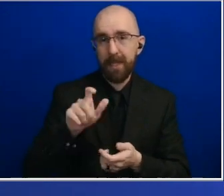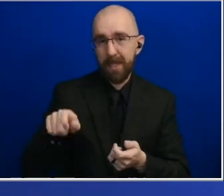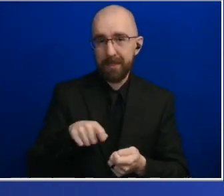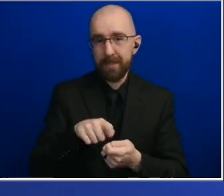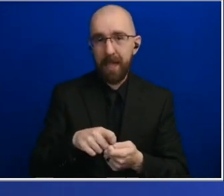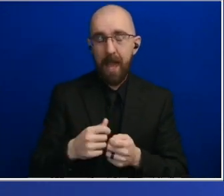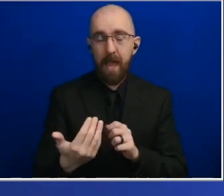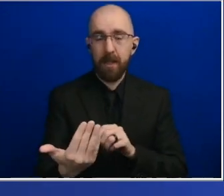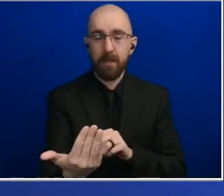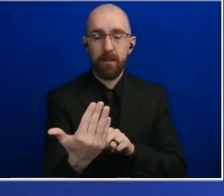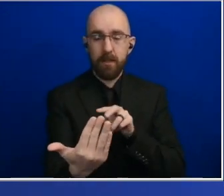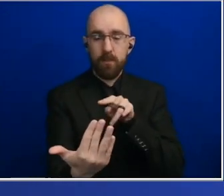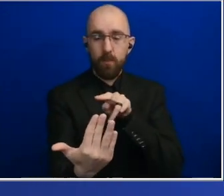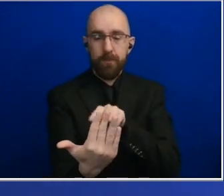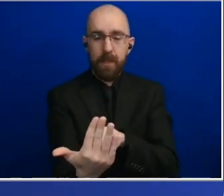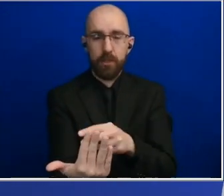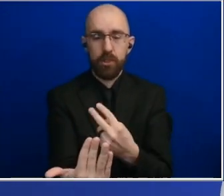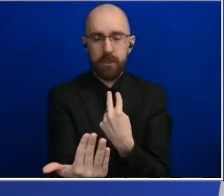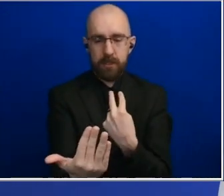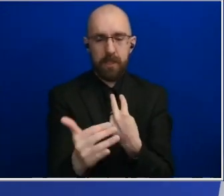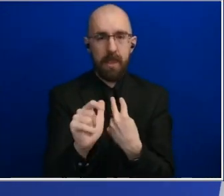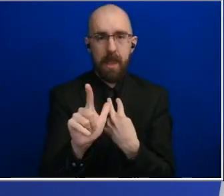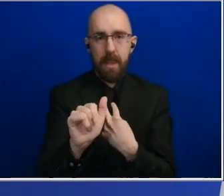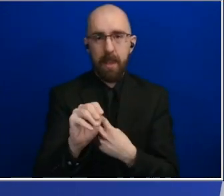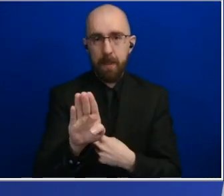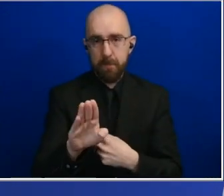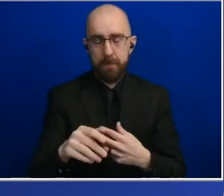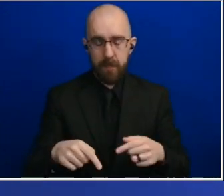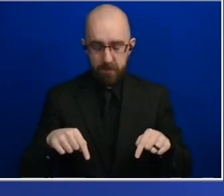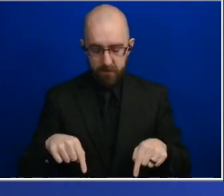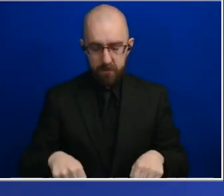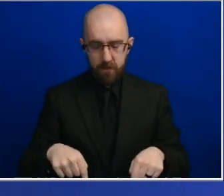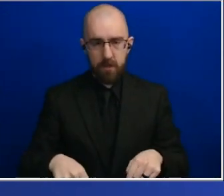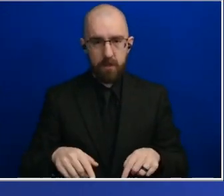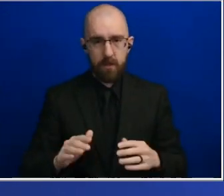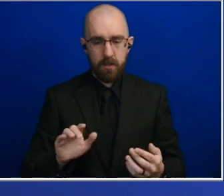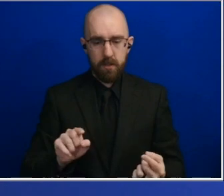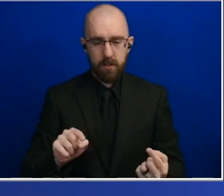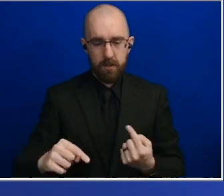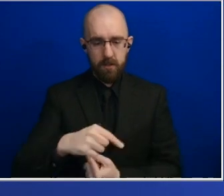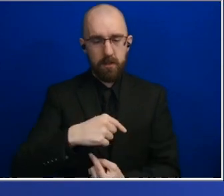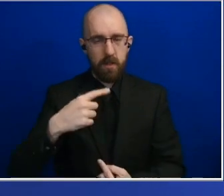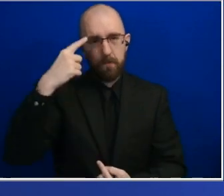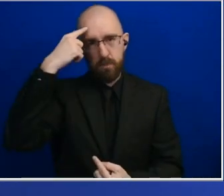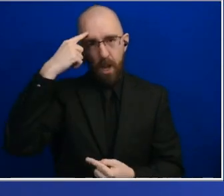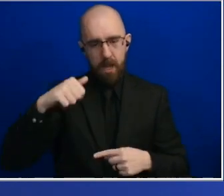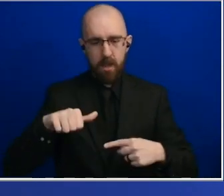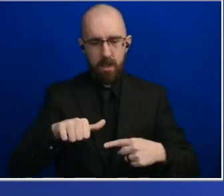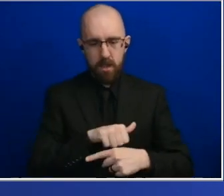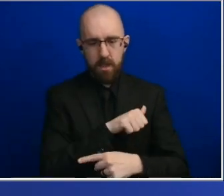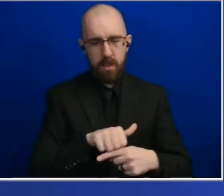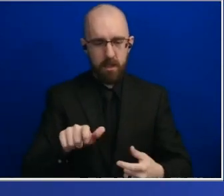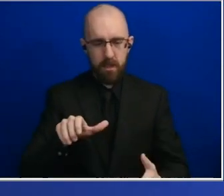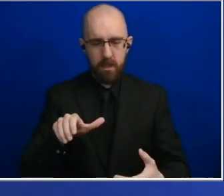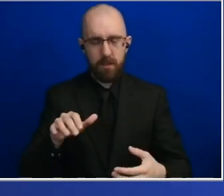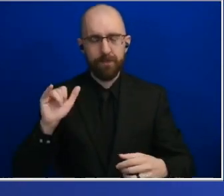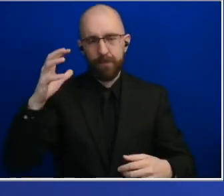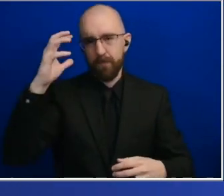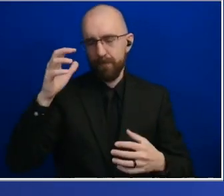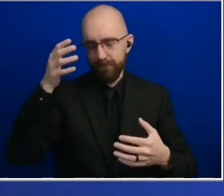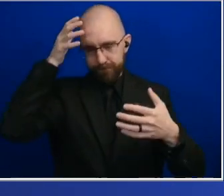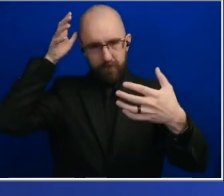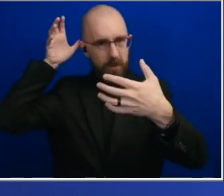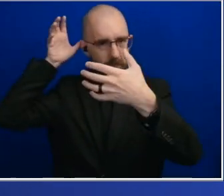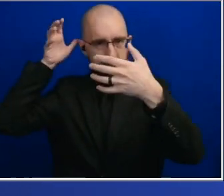that amputated limb to try to retrain the brain to reinterpret that signal not